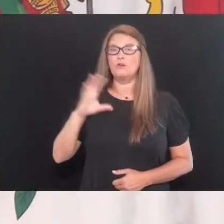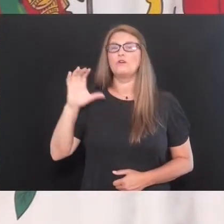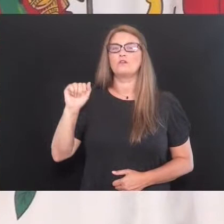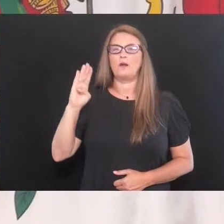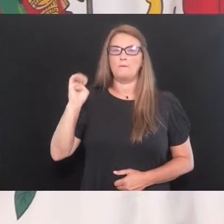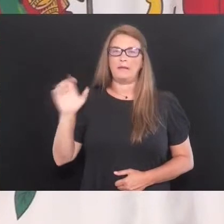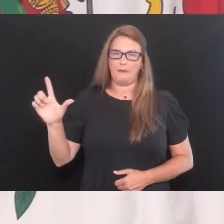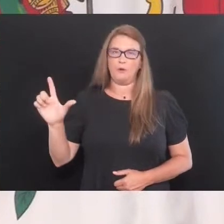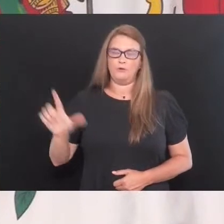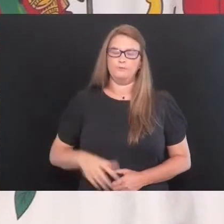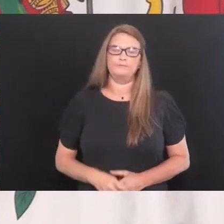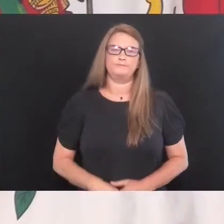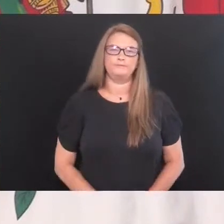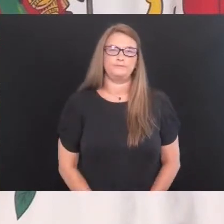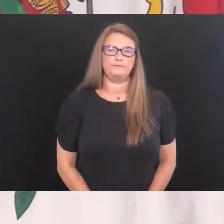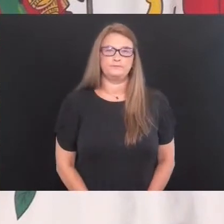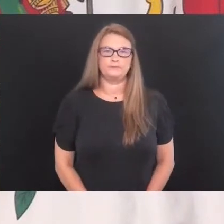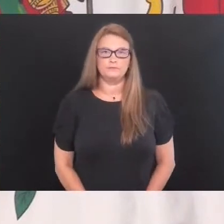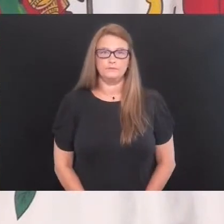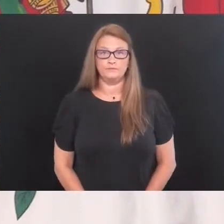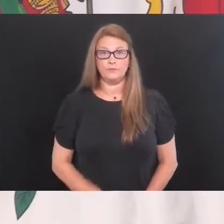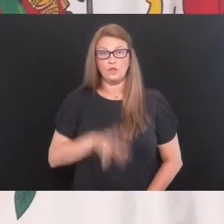County.